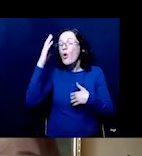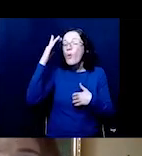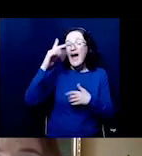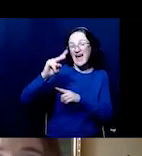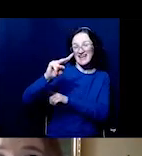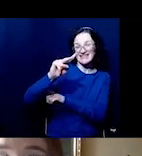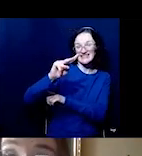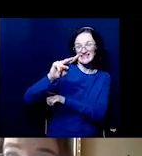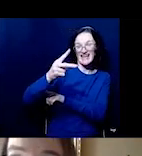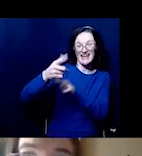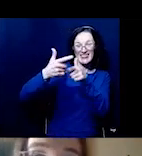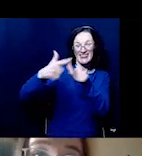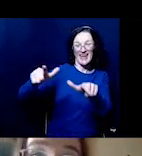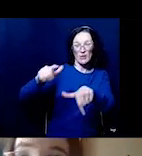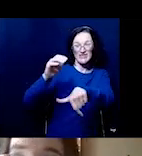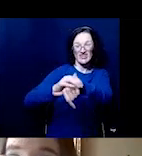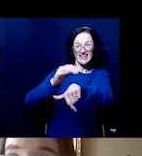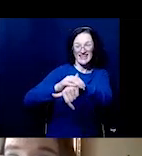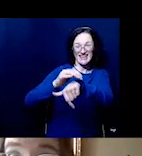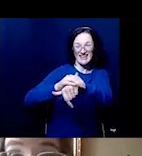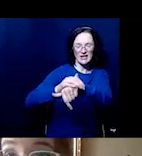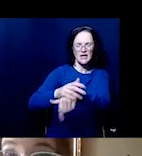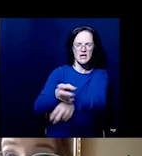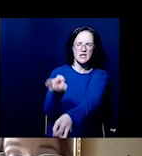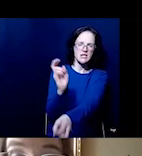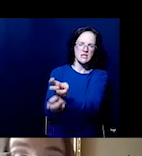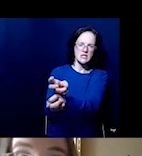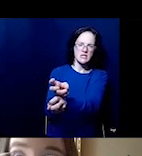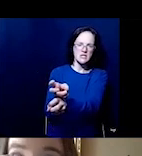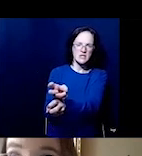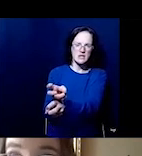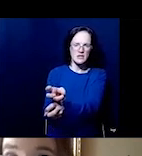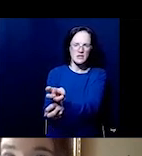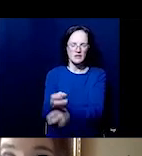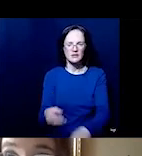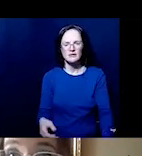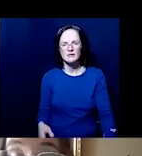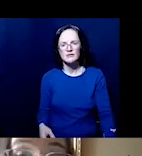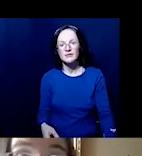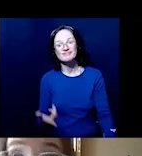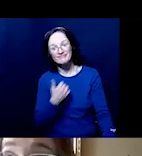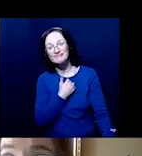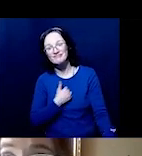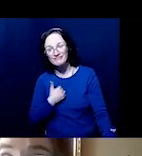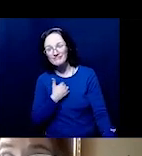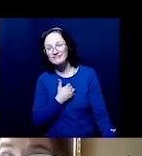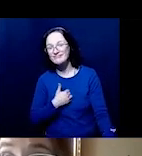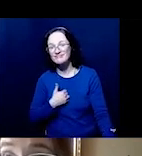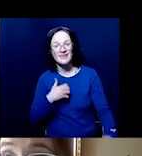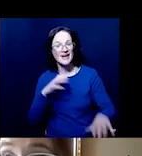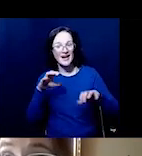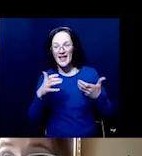good English, so at least there's that, but like, I'm sorry that the classroom can be adapted